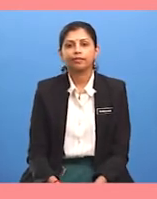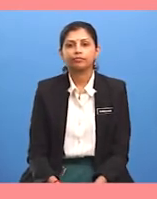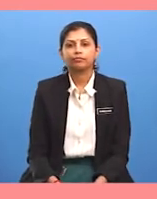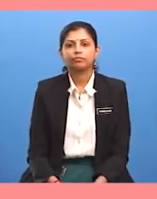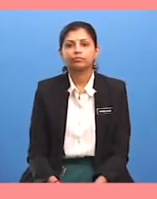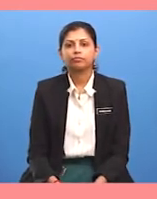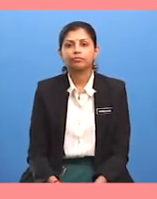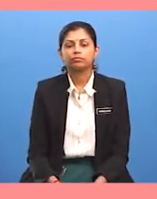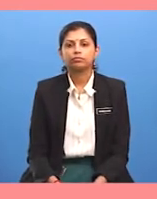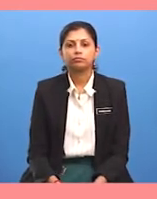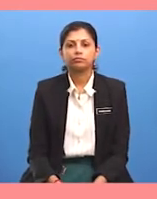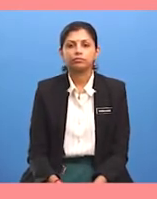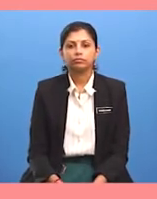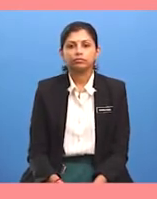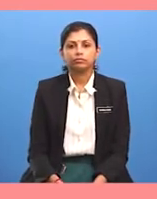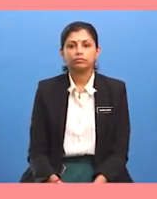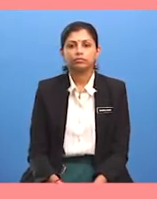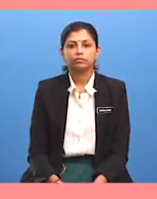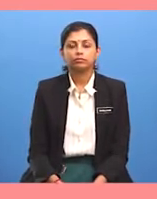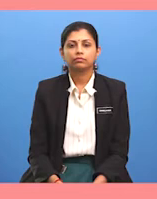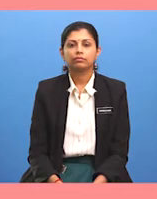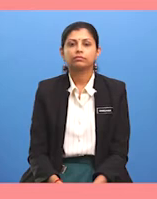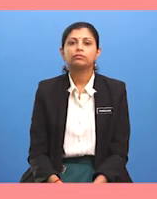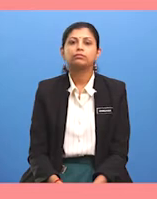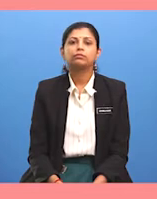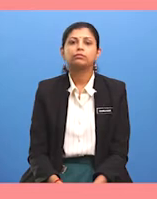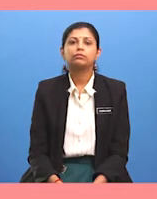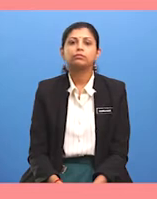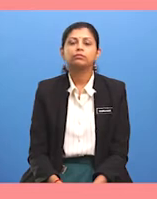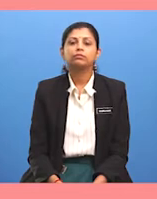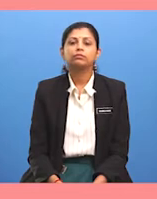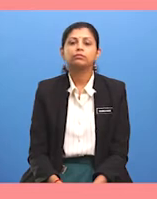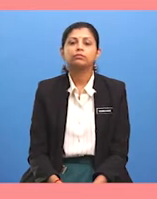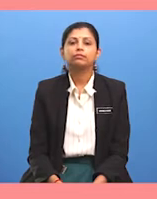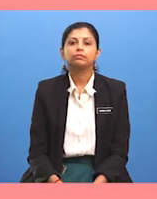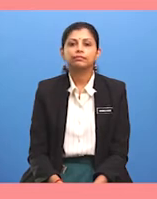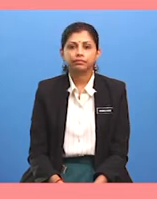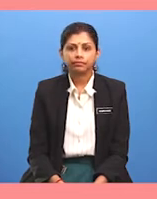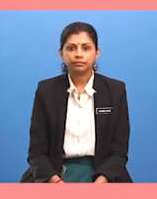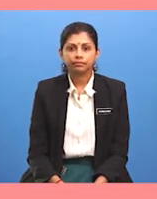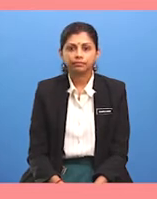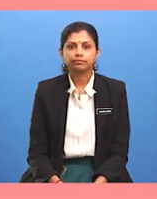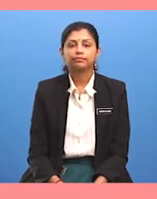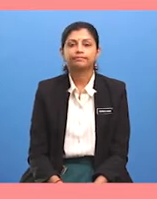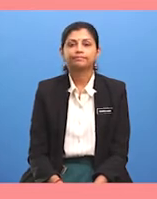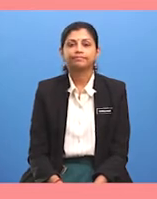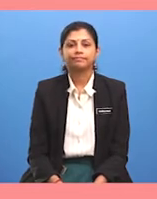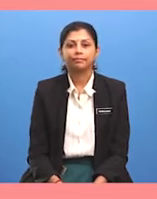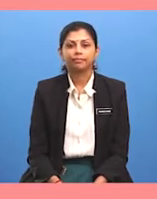C. He is not only innovative, but he also has good business sense?